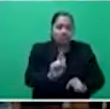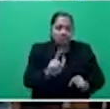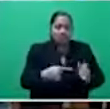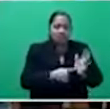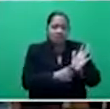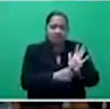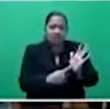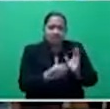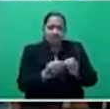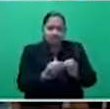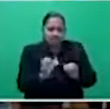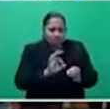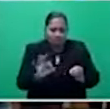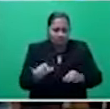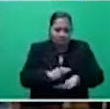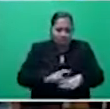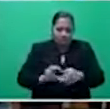Not landowners, but management.